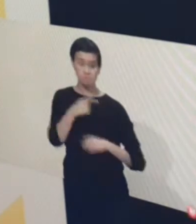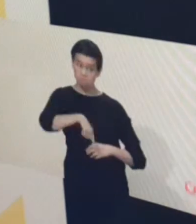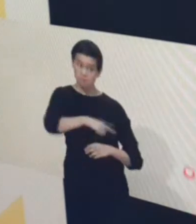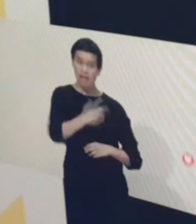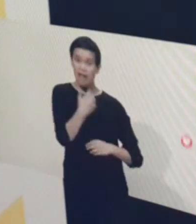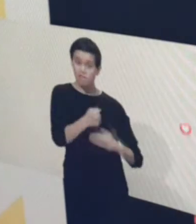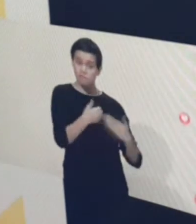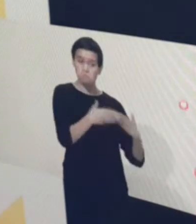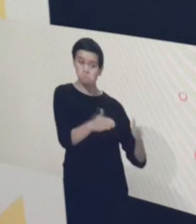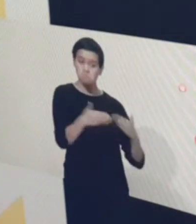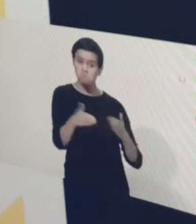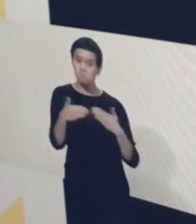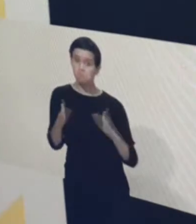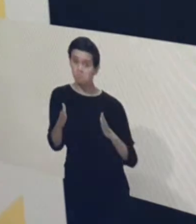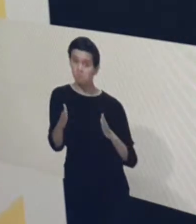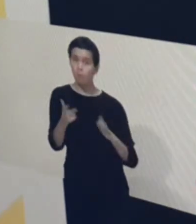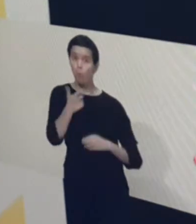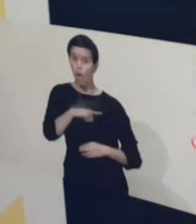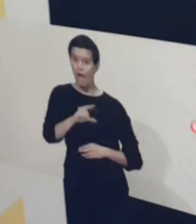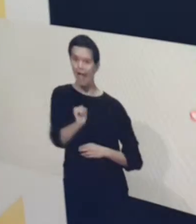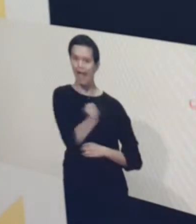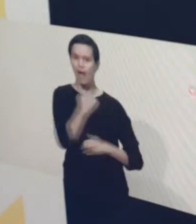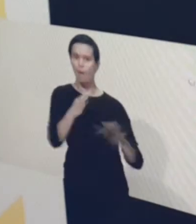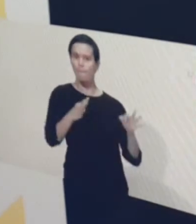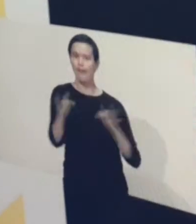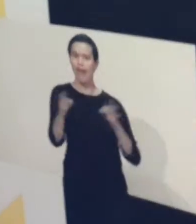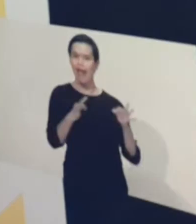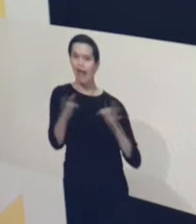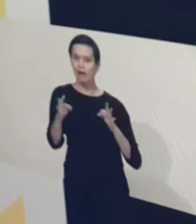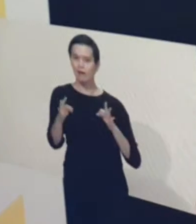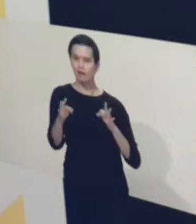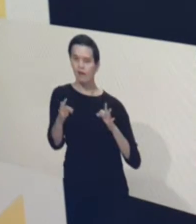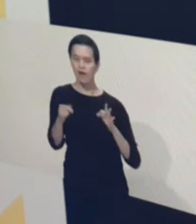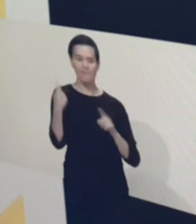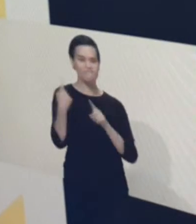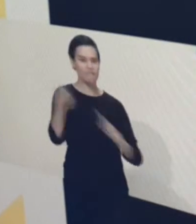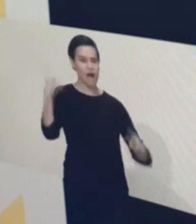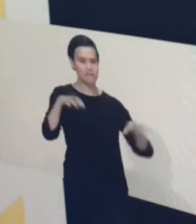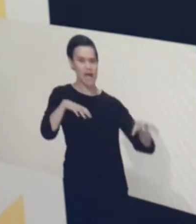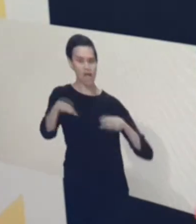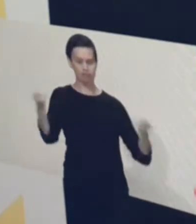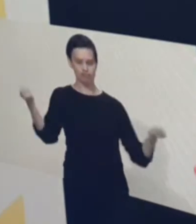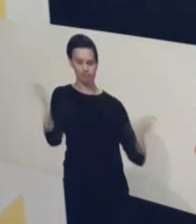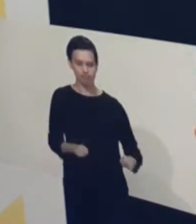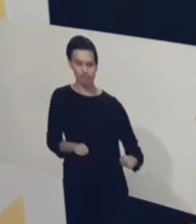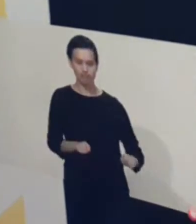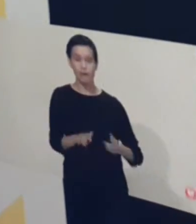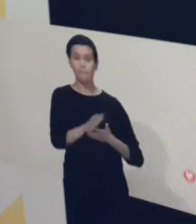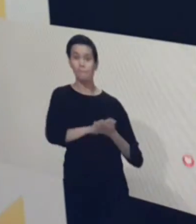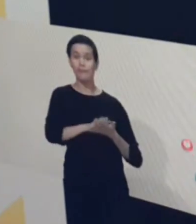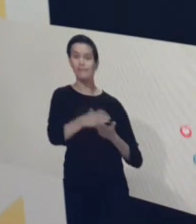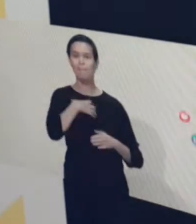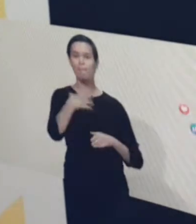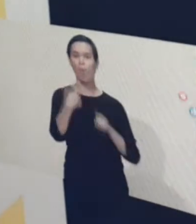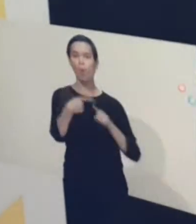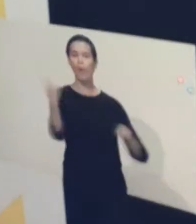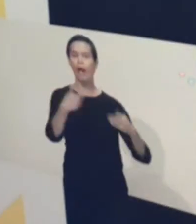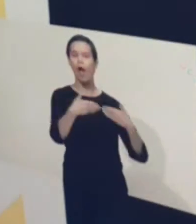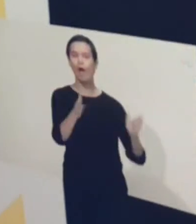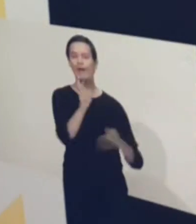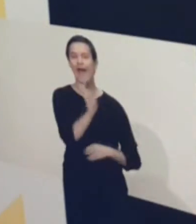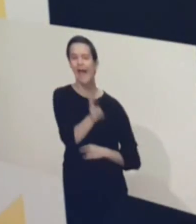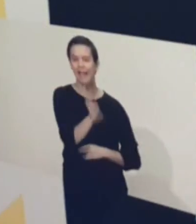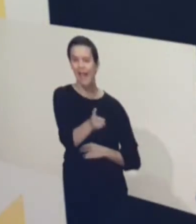our plan was go hard, go early, so we can get our economy moving again sooner, and so we can get